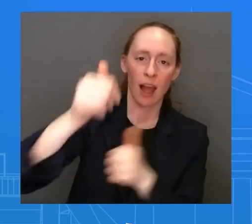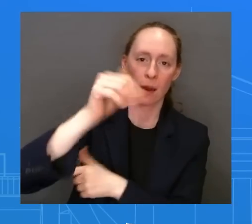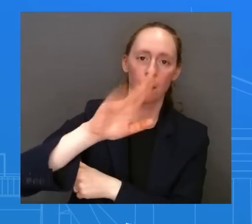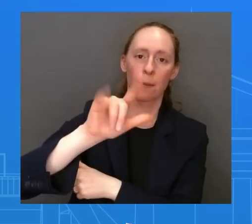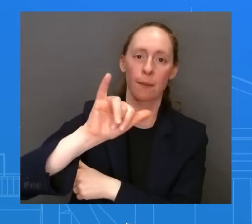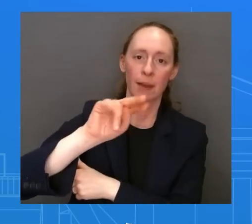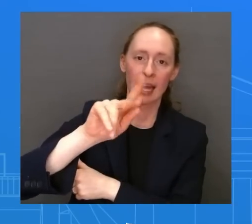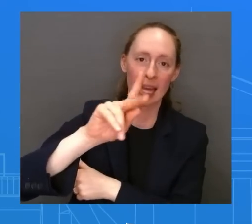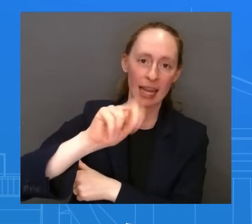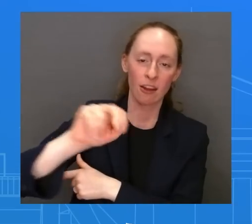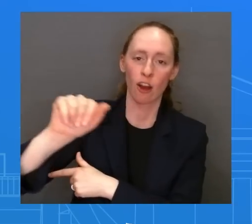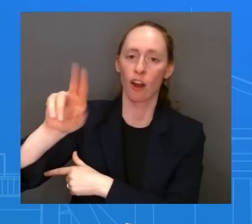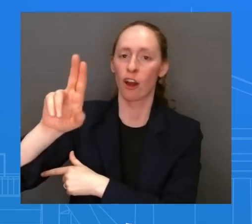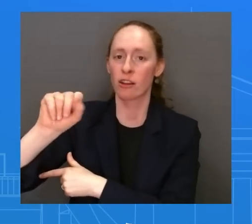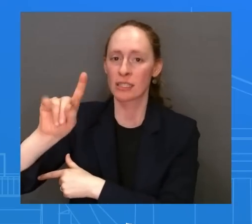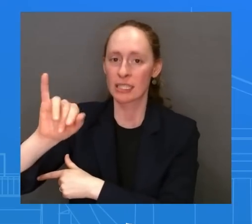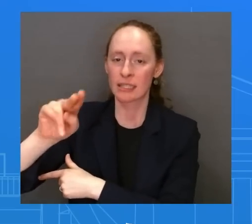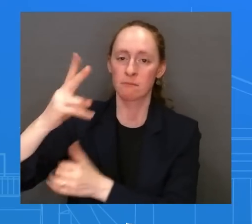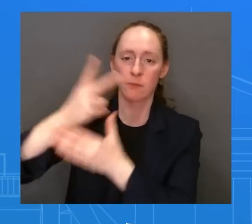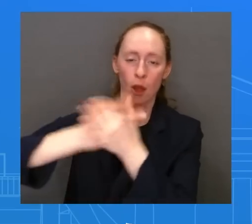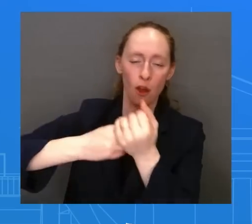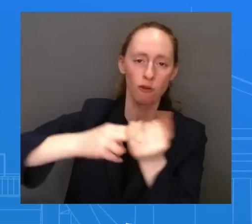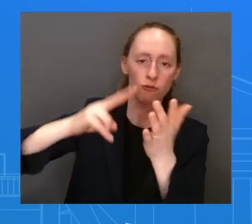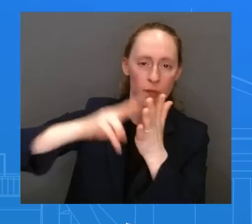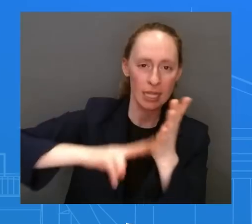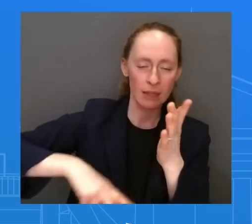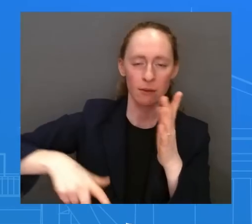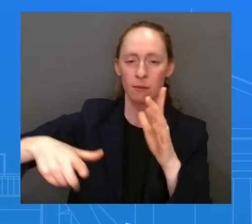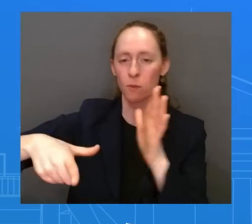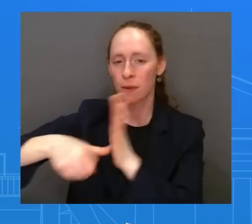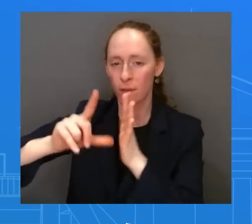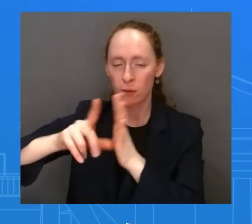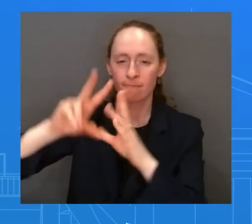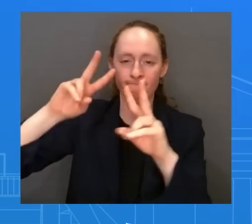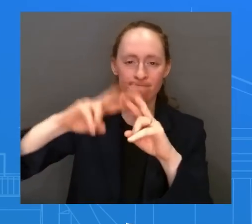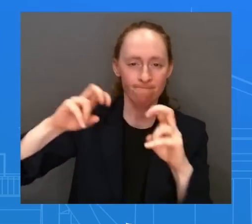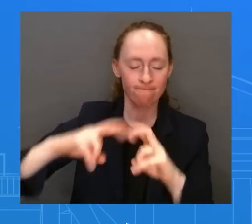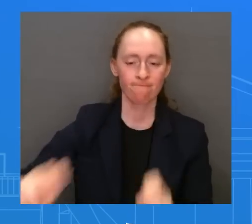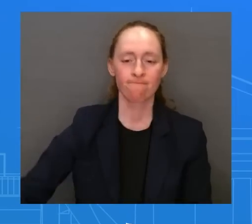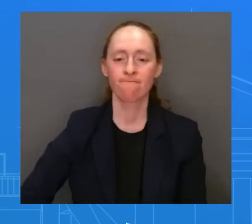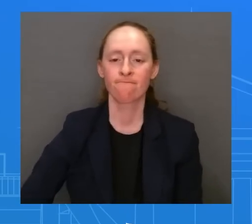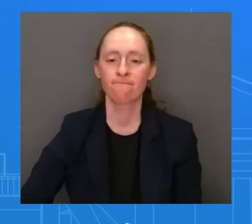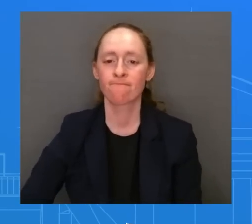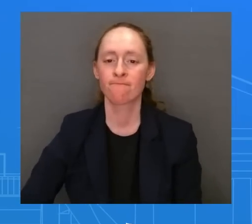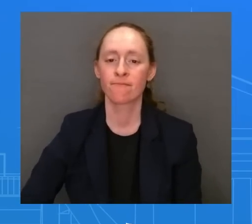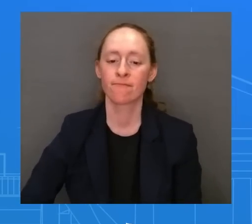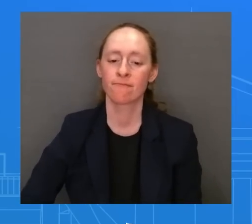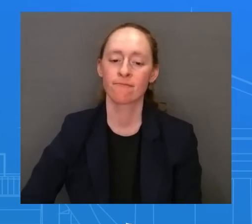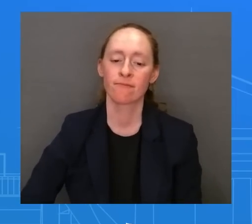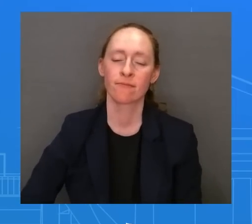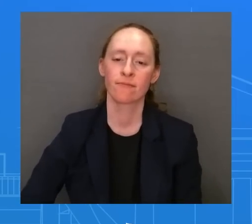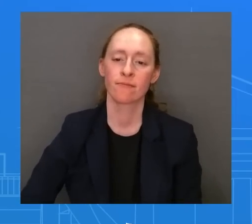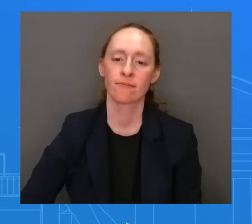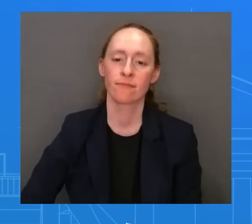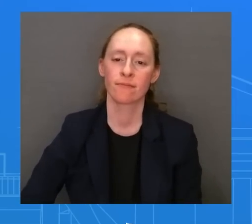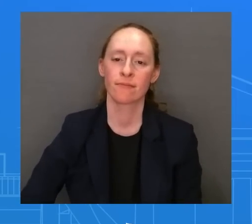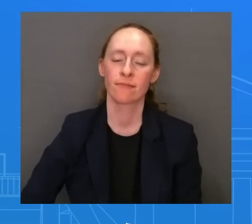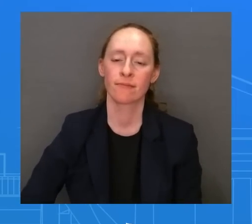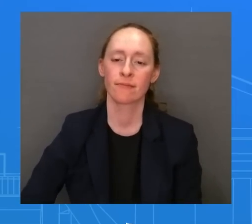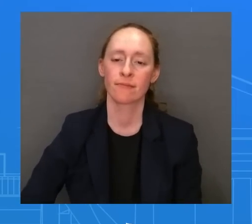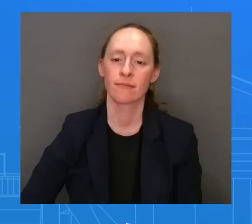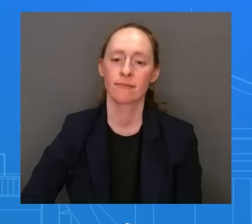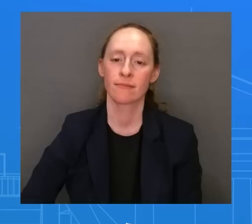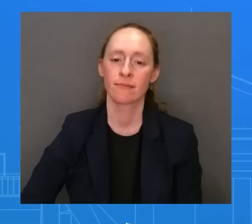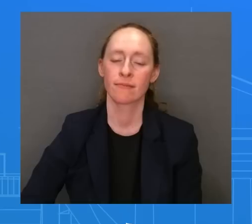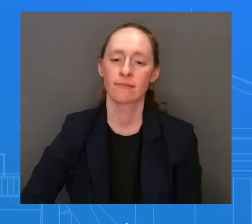those reviews and then of course we uh once once once we did that those reviews entered an interagency